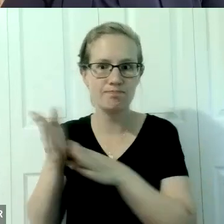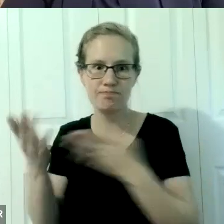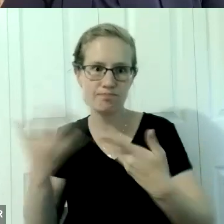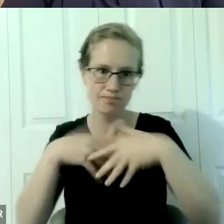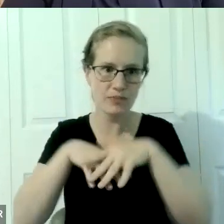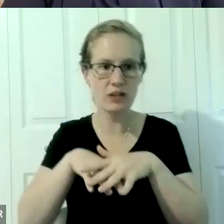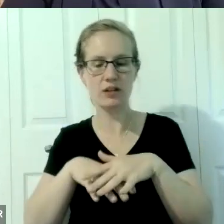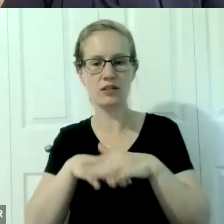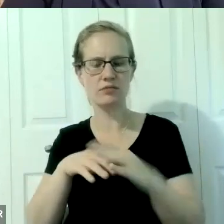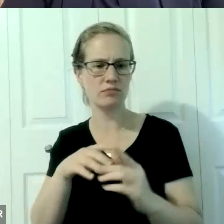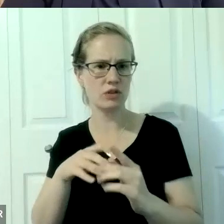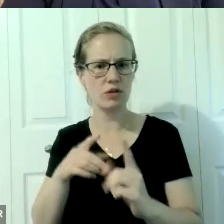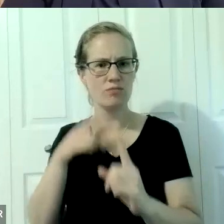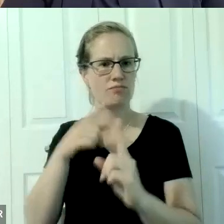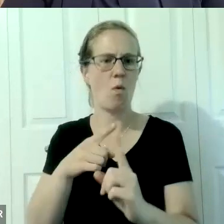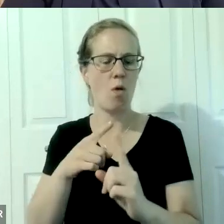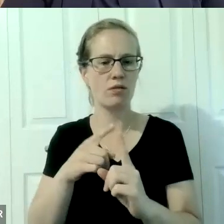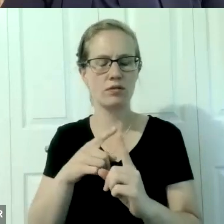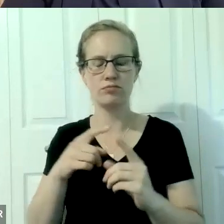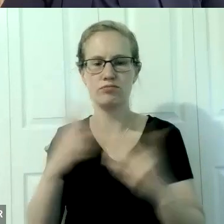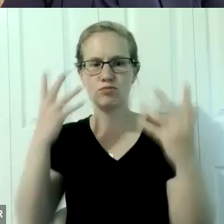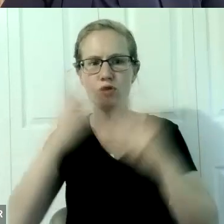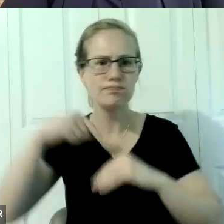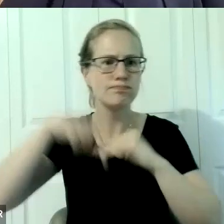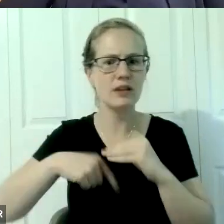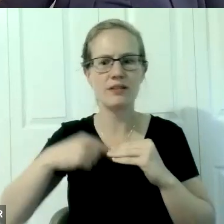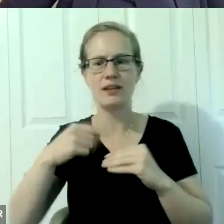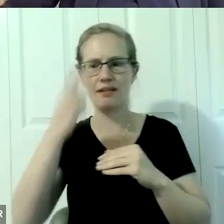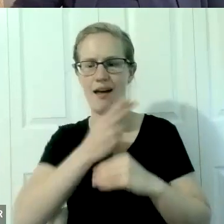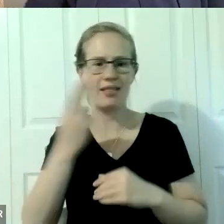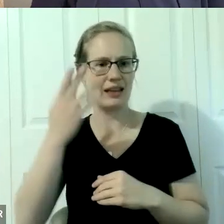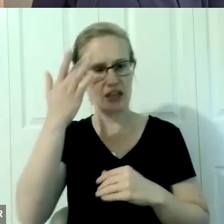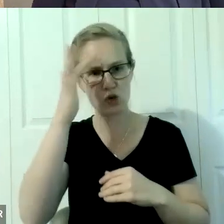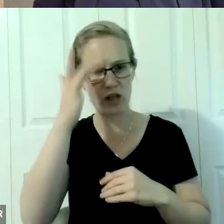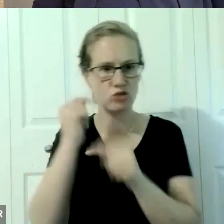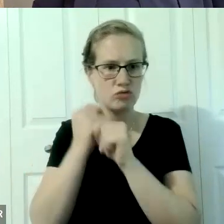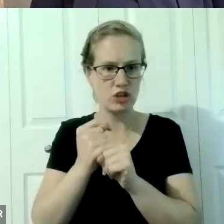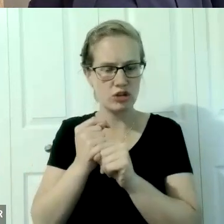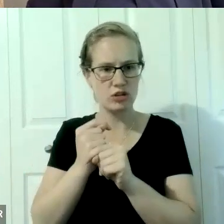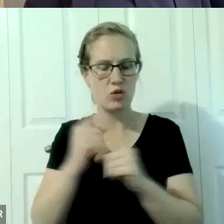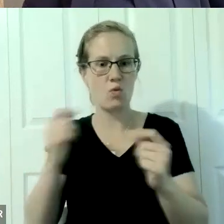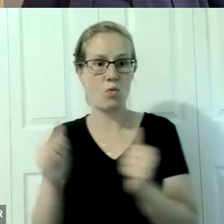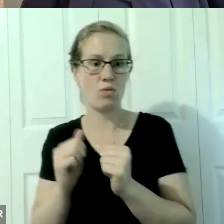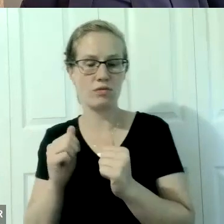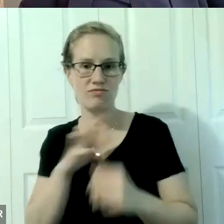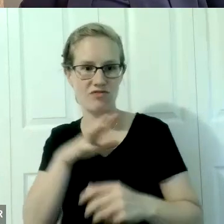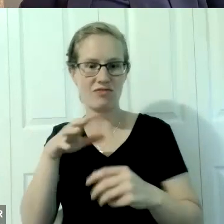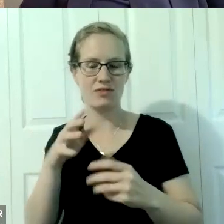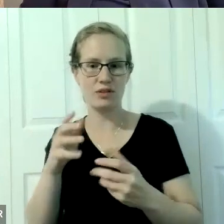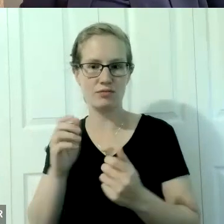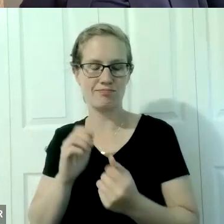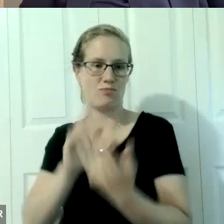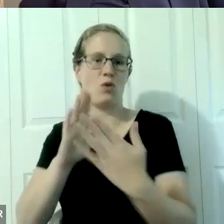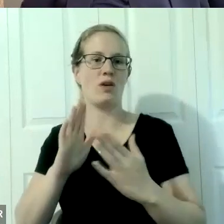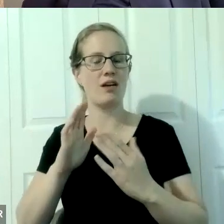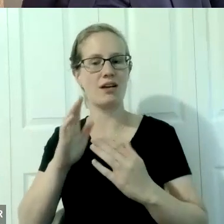that's dedicated to bringing the riches of the Catholic intellectual tradition to bear in contemporary conversations. And the